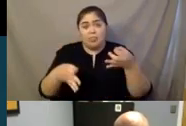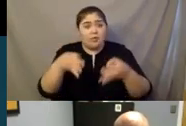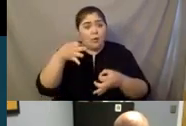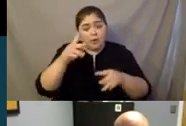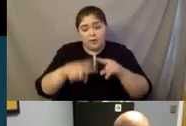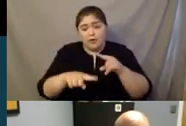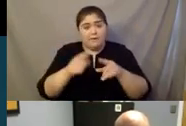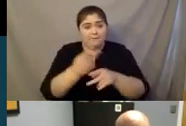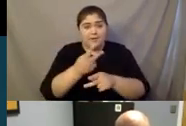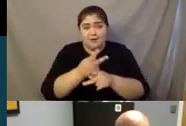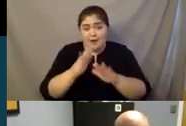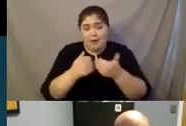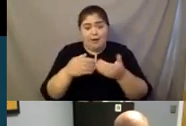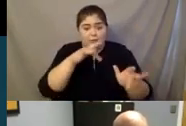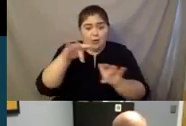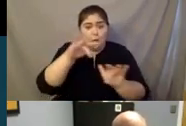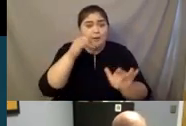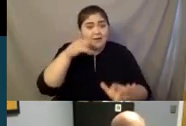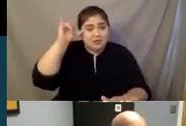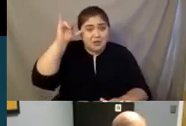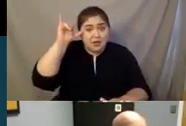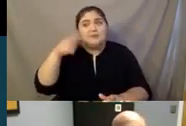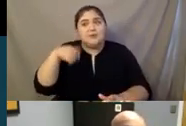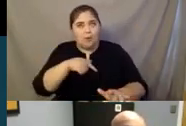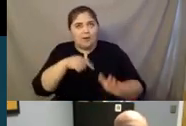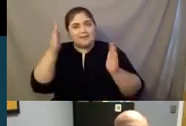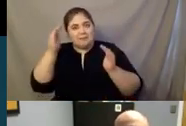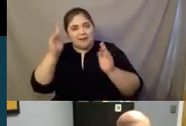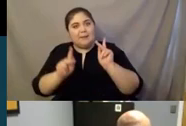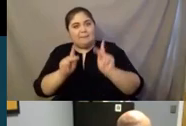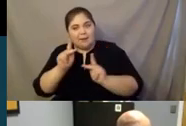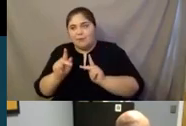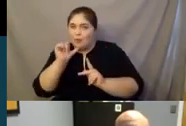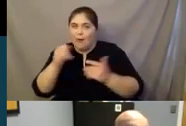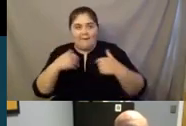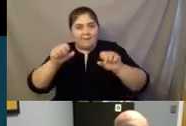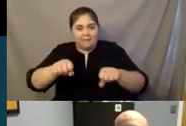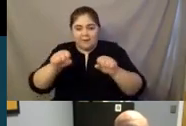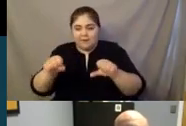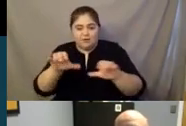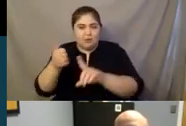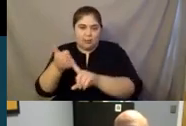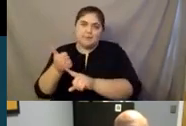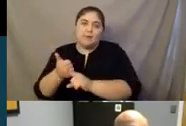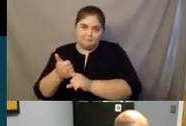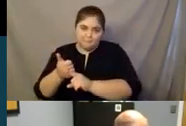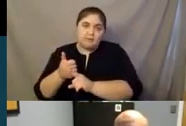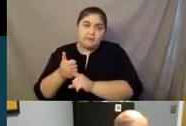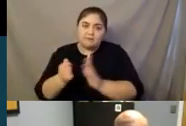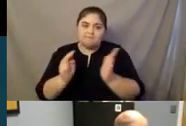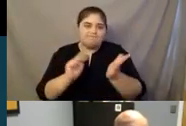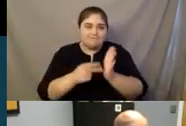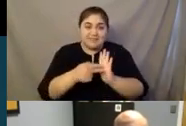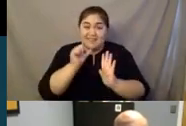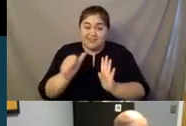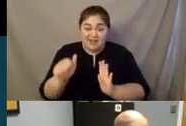feature to work yesterday. We're expecting people that we're saying lack capacity to be able to do it on their own, because there's not really